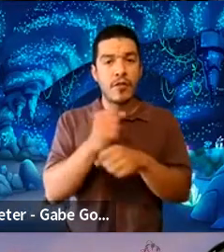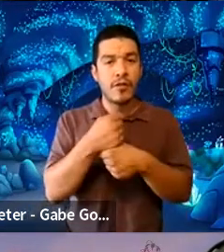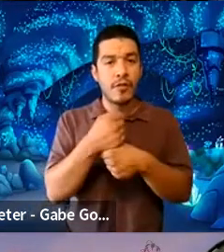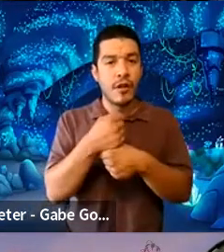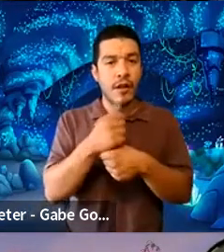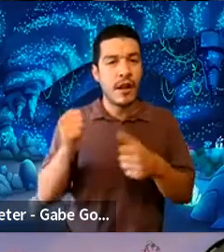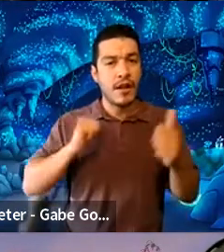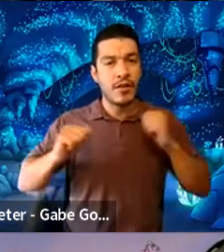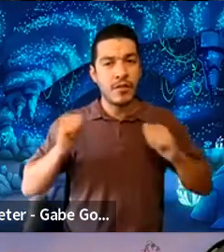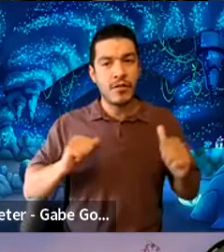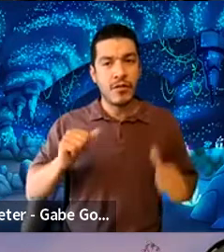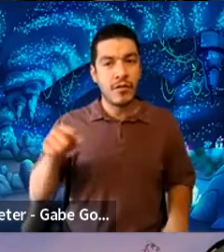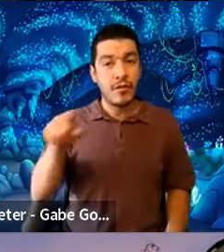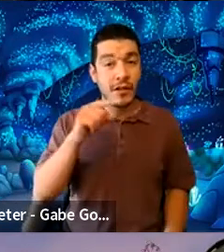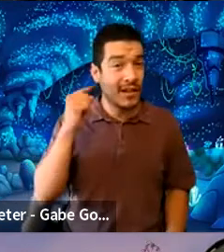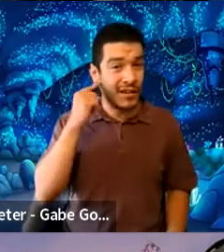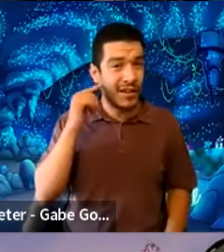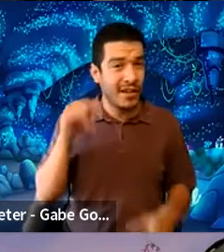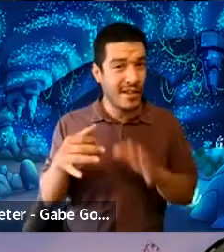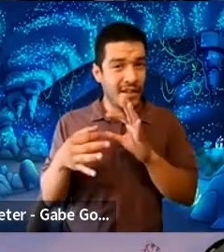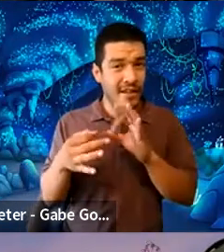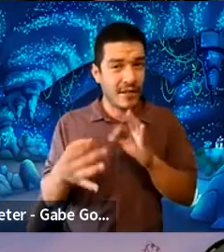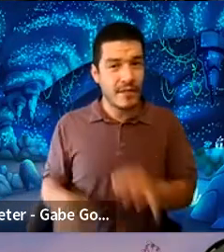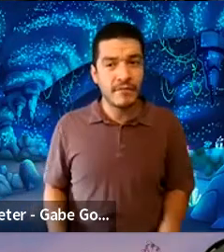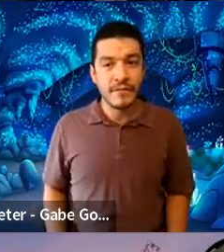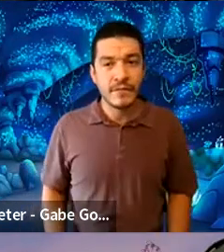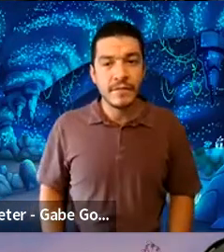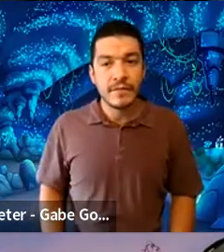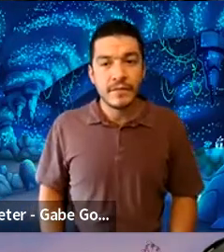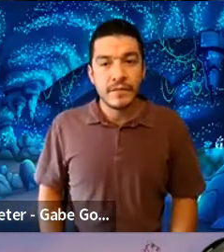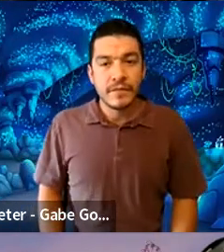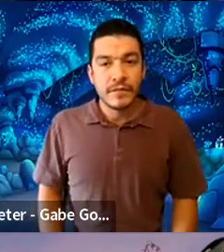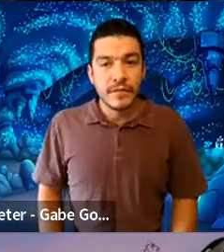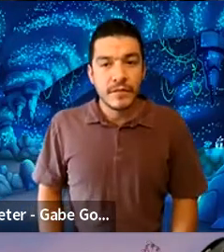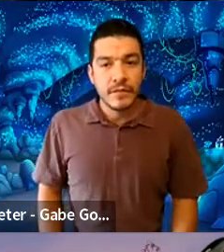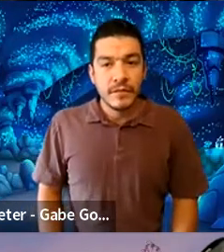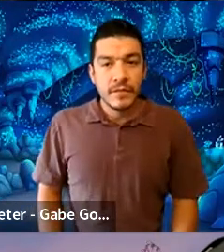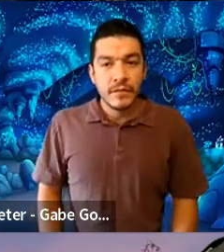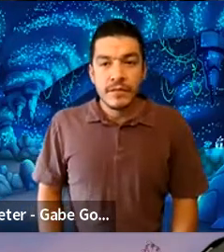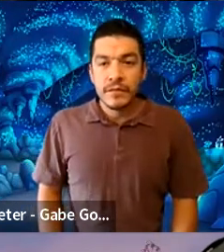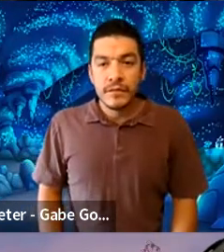show. Are you guys hearing the echo? Yes, a little bit of feedback, yeah.